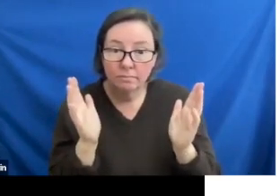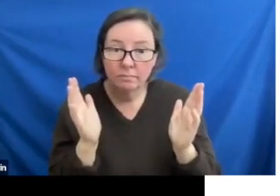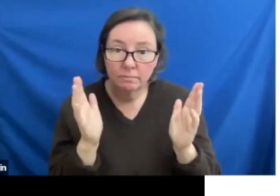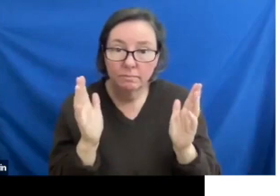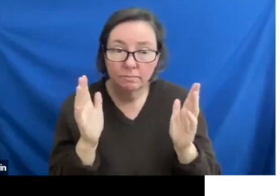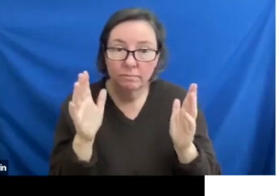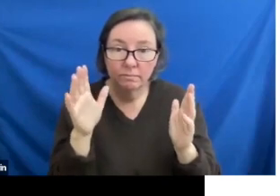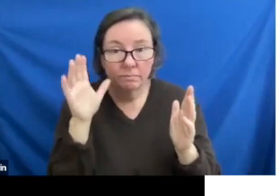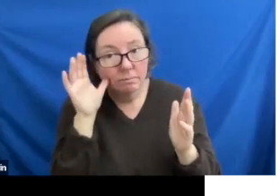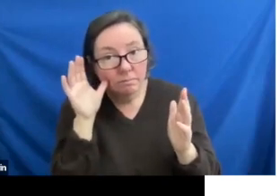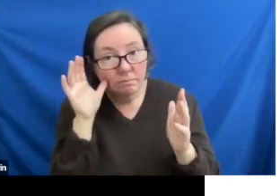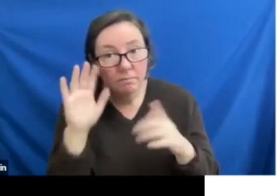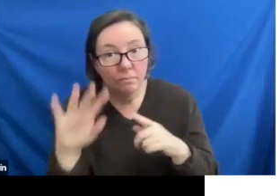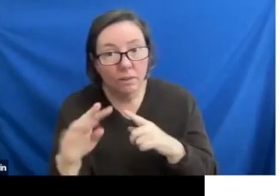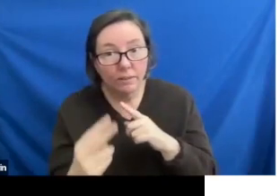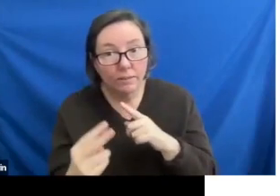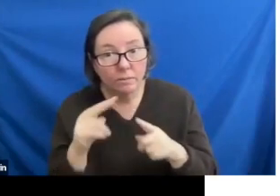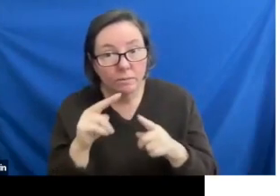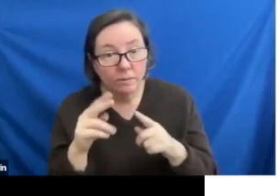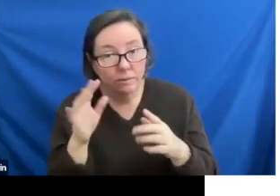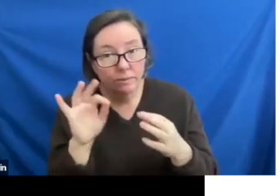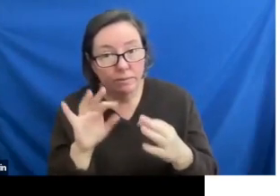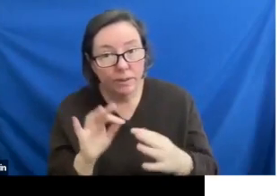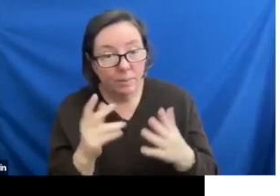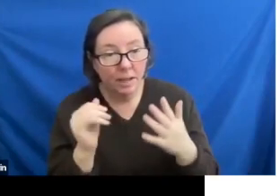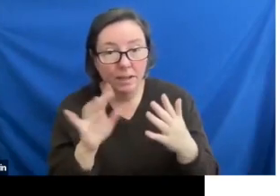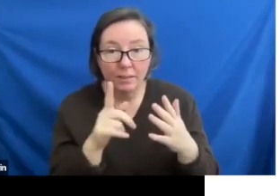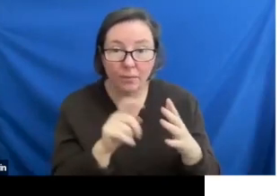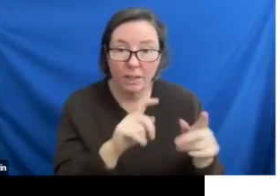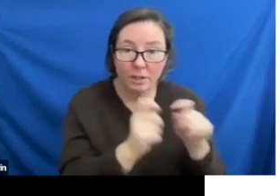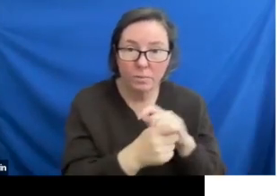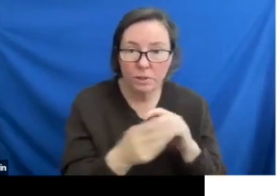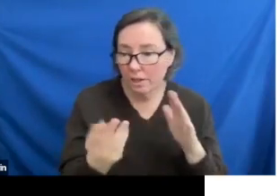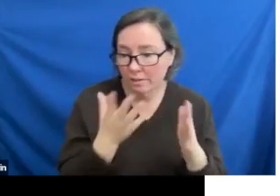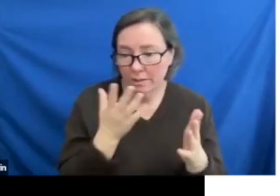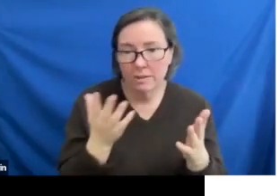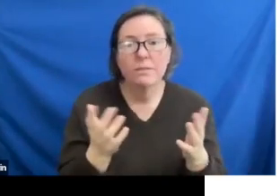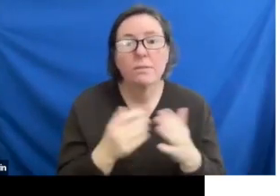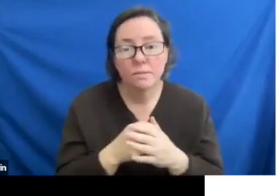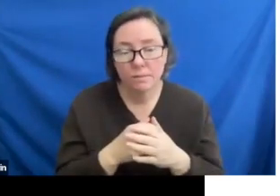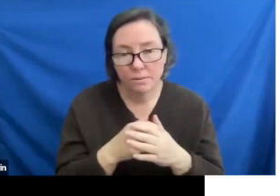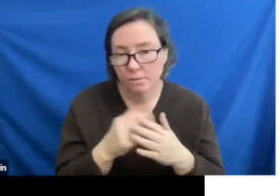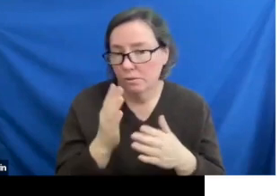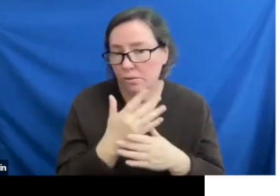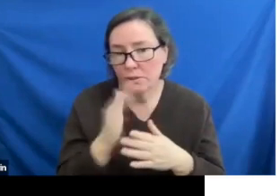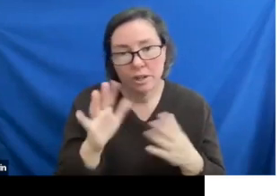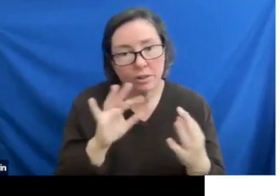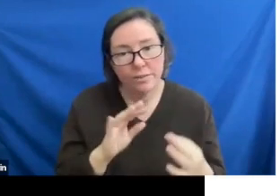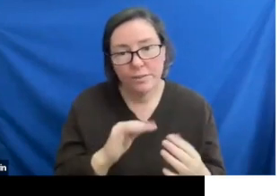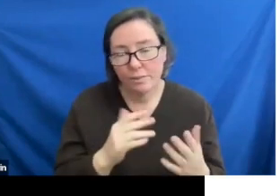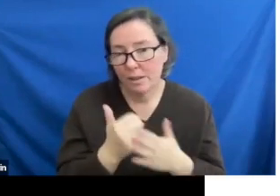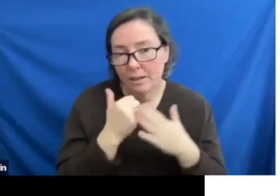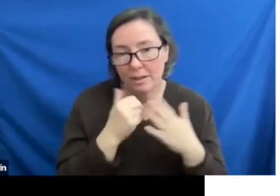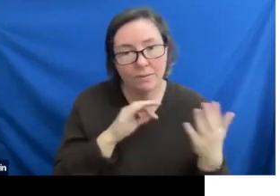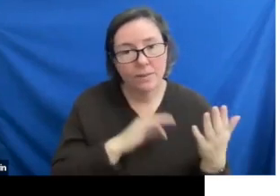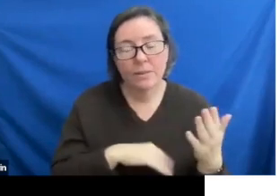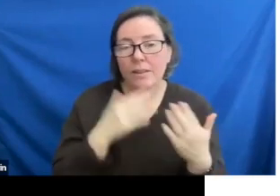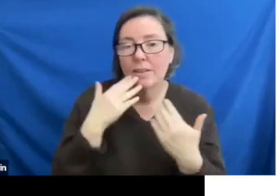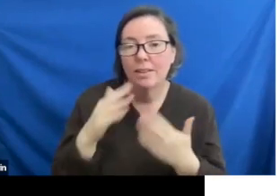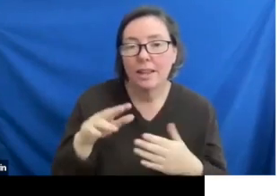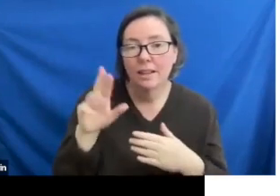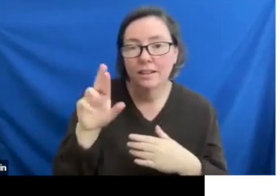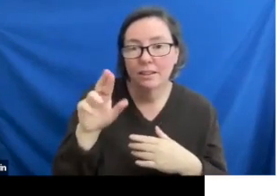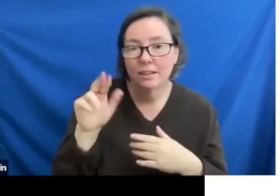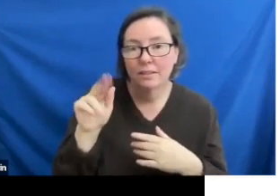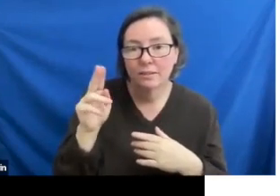be more than happy to adjust if need be. So don't hesitate to share your feedback. Thank you all so much. And Raul, special shout out to you because